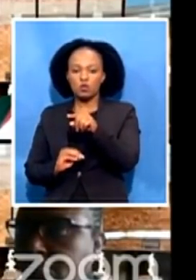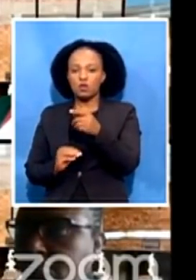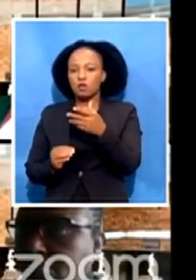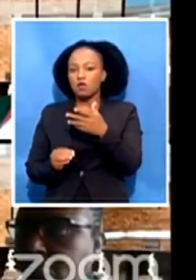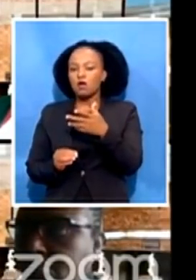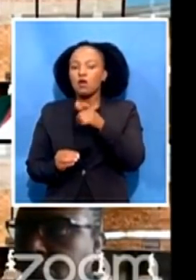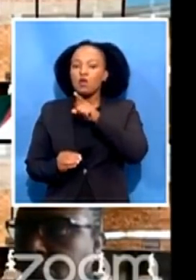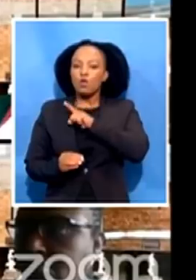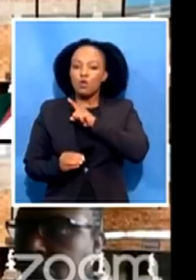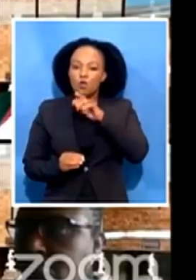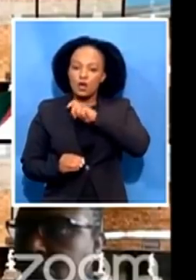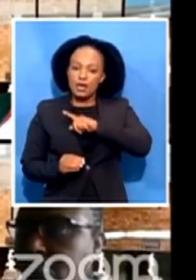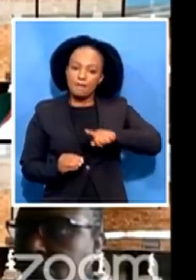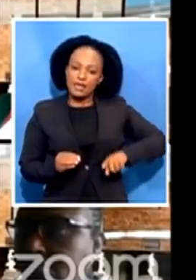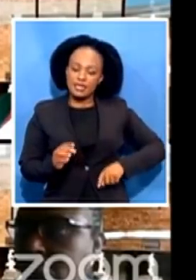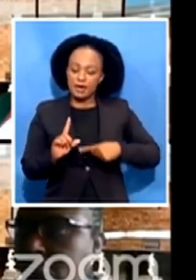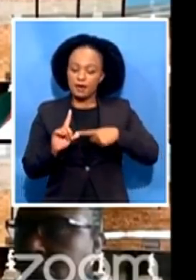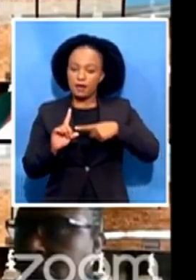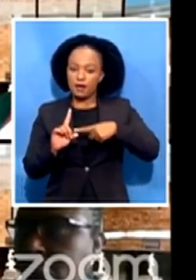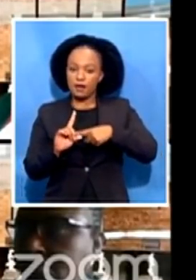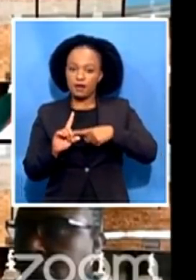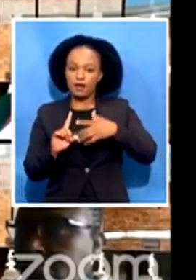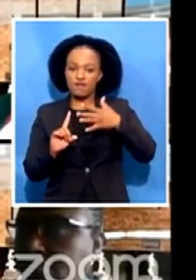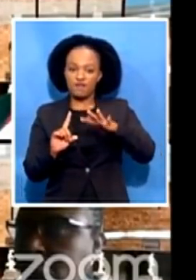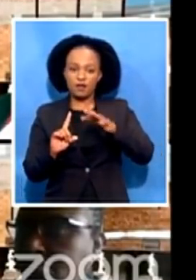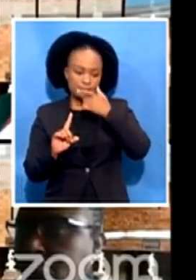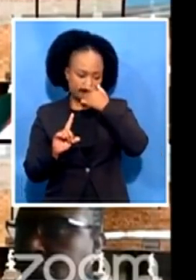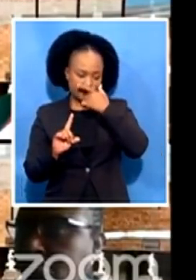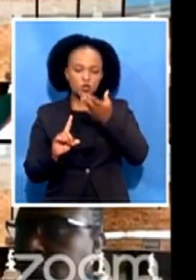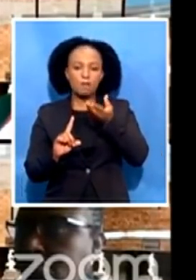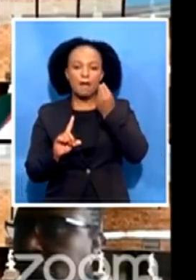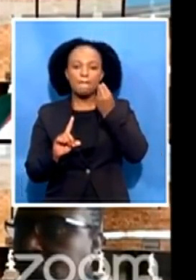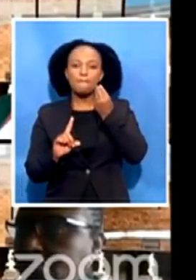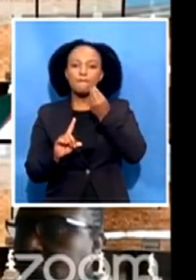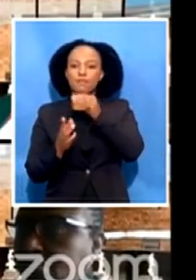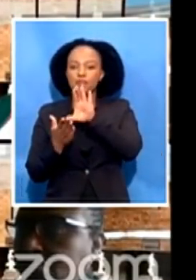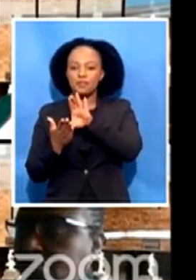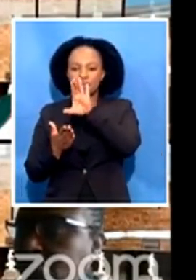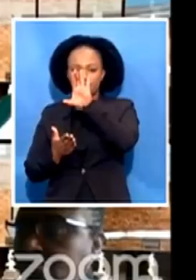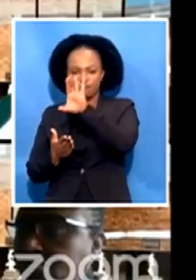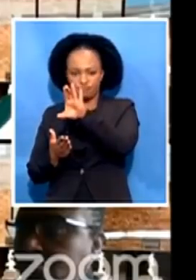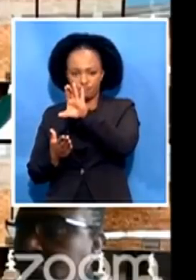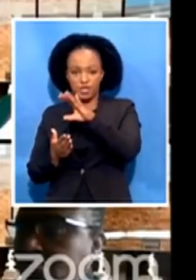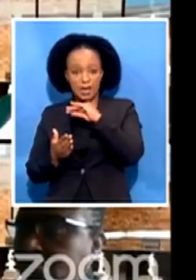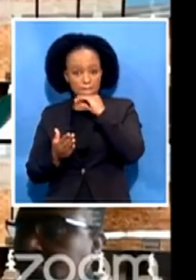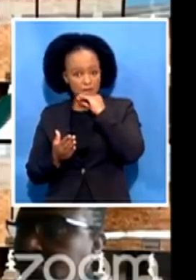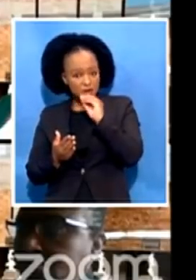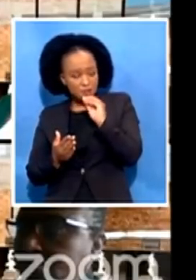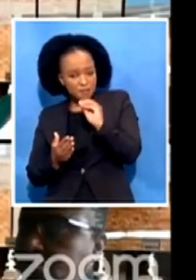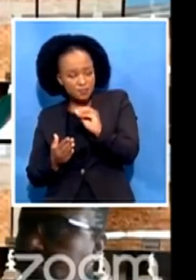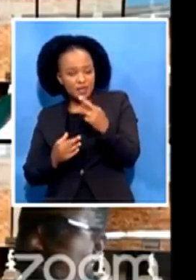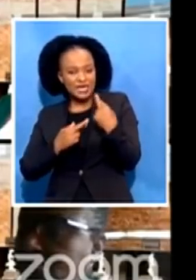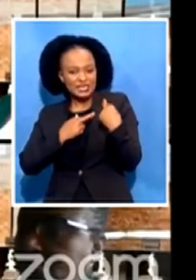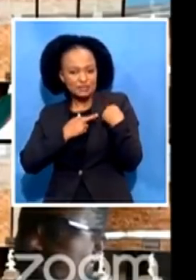got, and that too is common cause, whether there was an obligation to separately